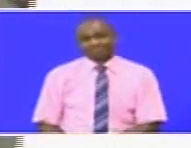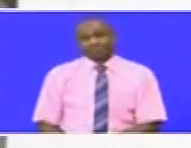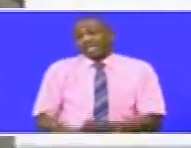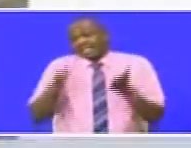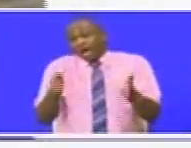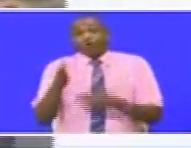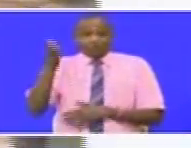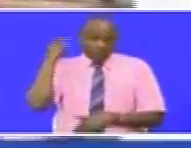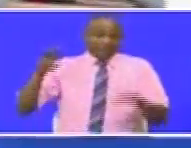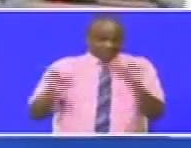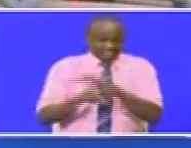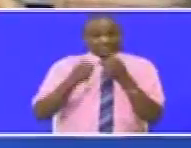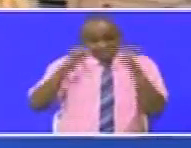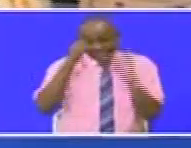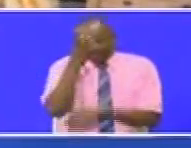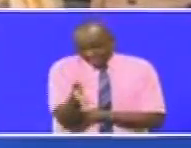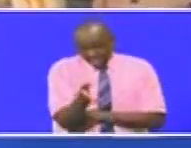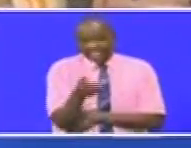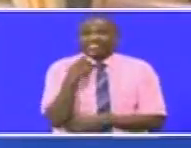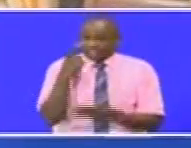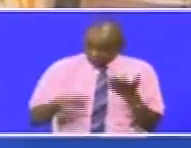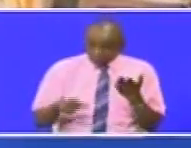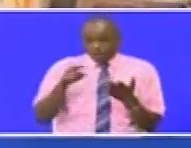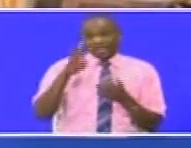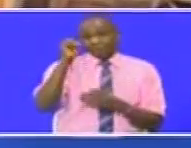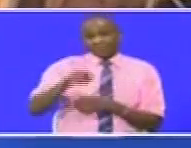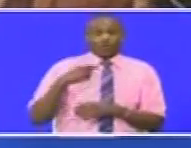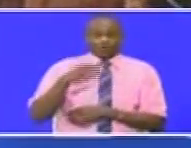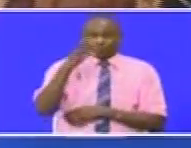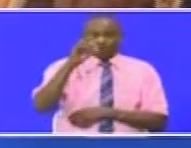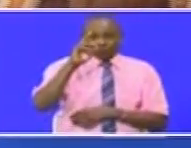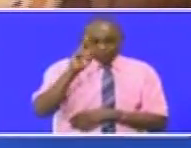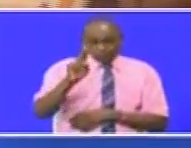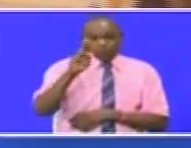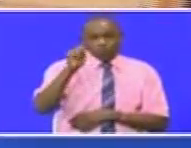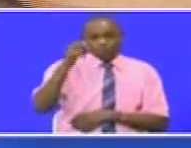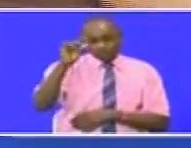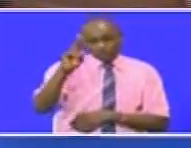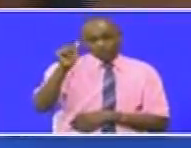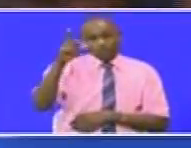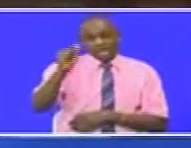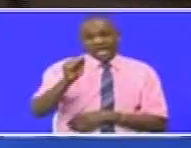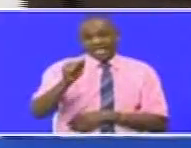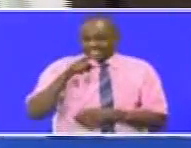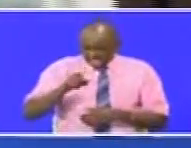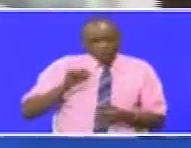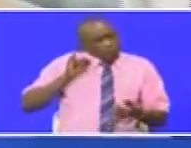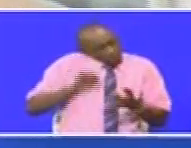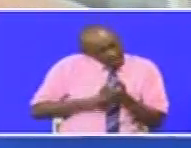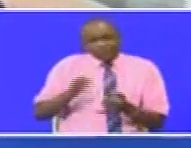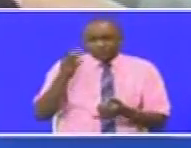According to former Vice President, who also served as Funyula Member of Parliament, Moody Awori, the late Mama Lucy Muthoni